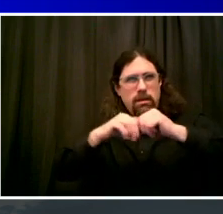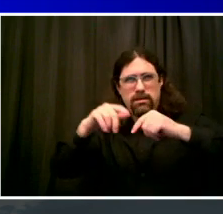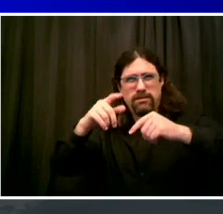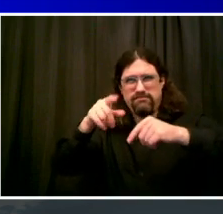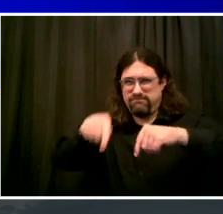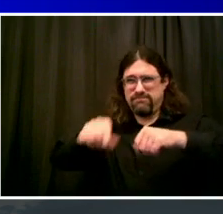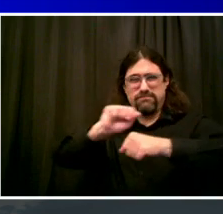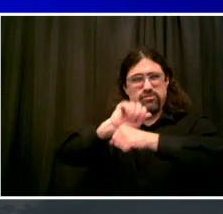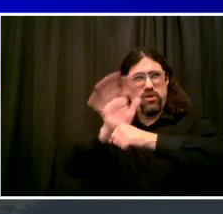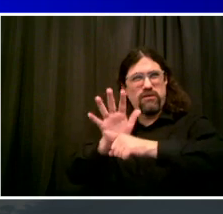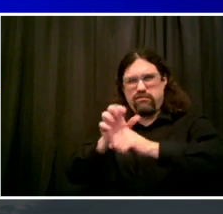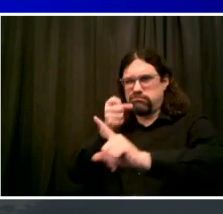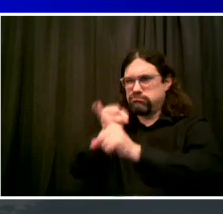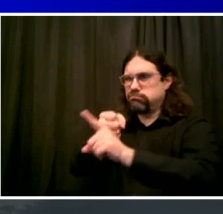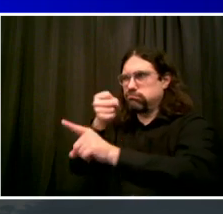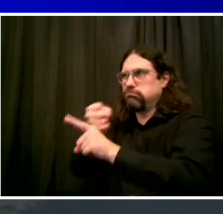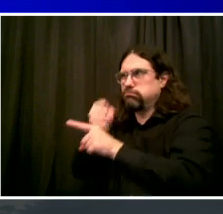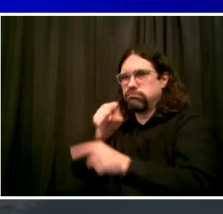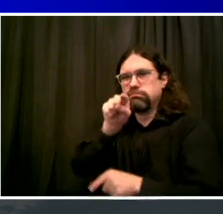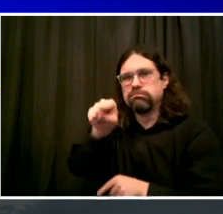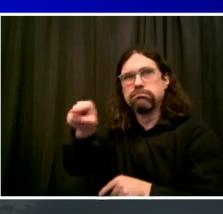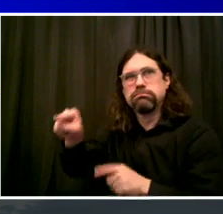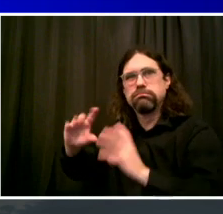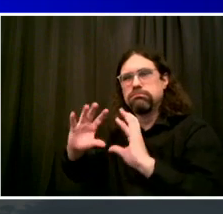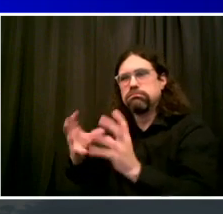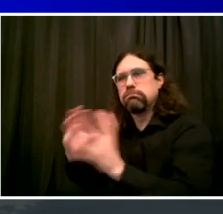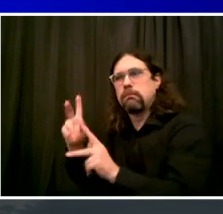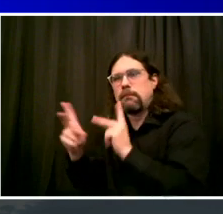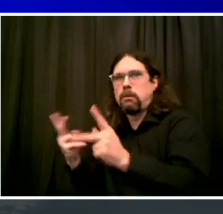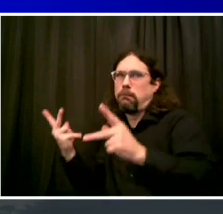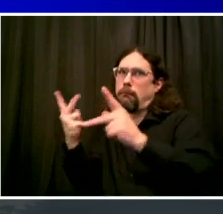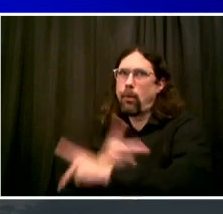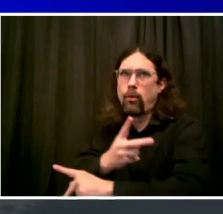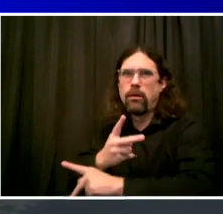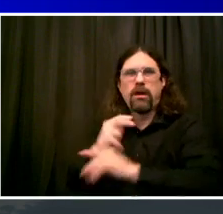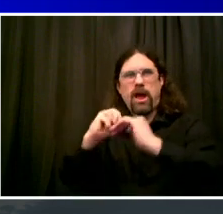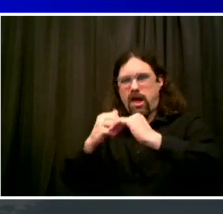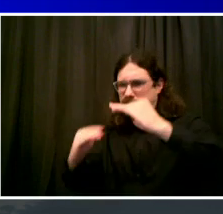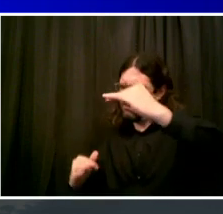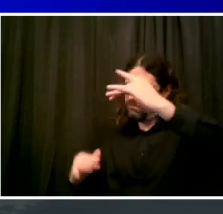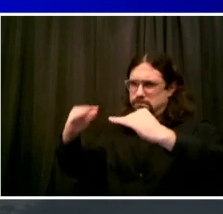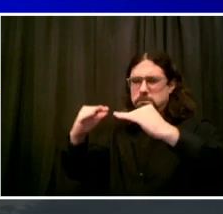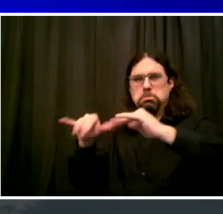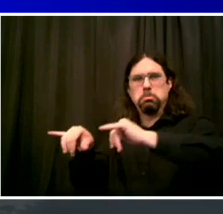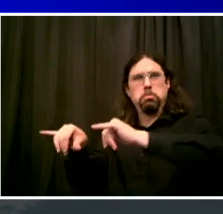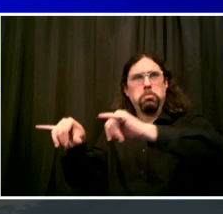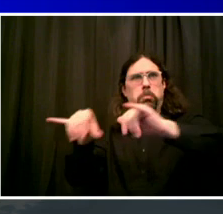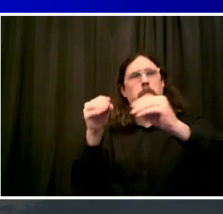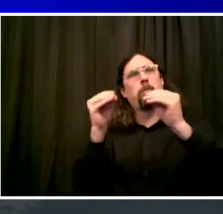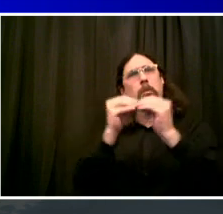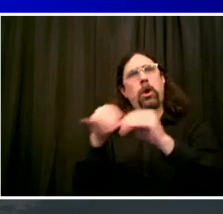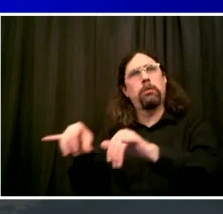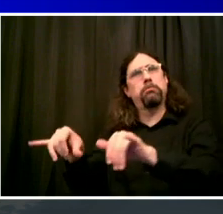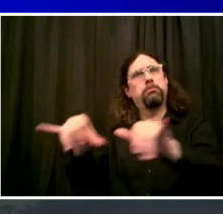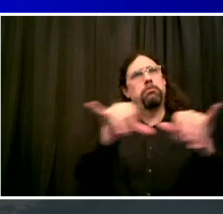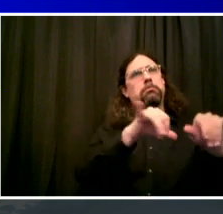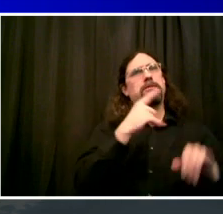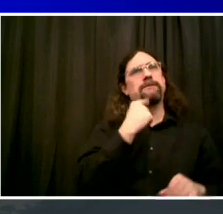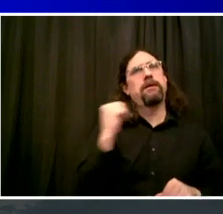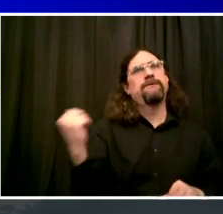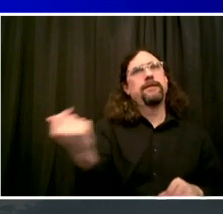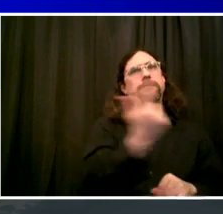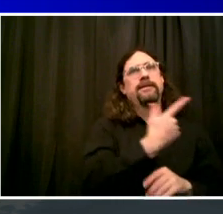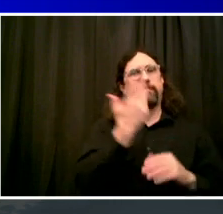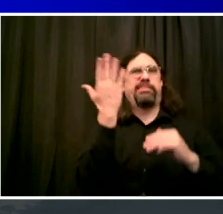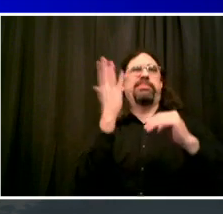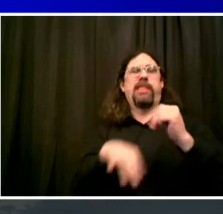go beyond to contribute to all the thinking, the planning, the bigger changes that we're going to need in this city that we'll be working on